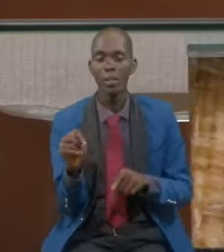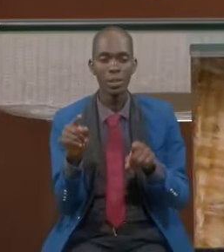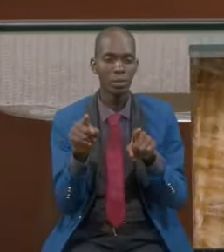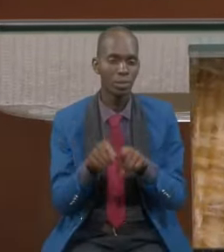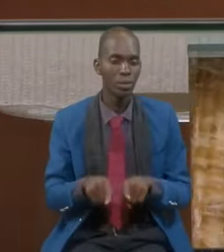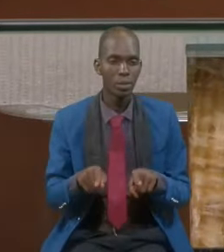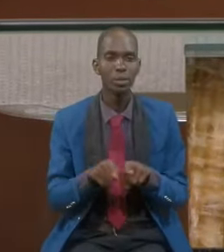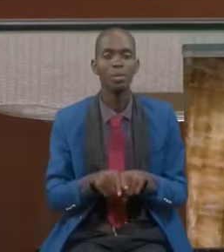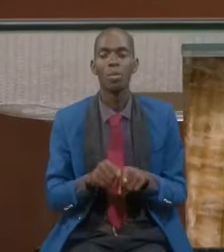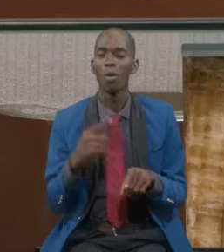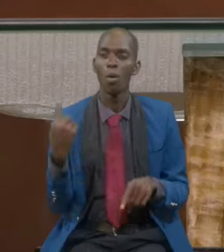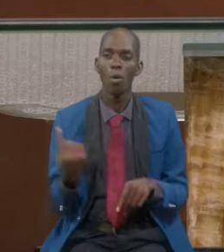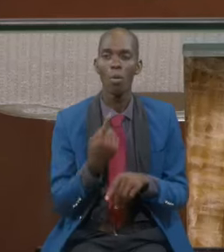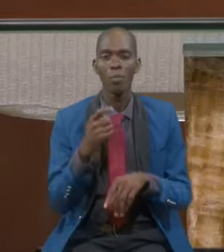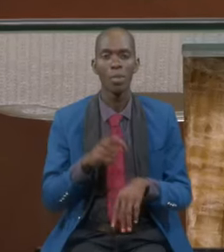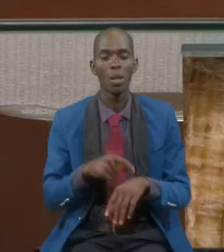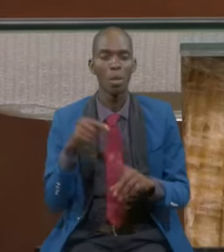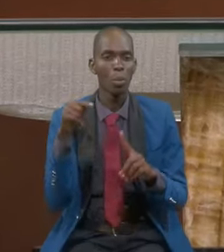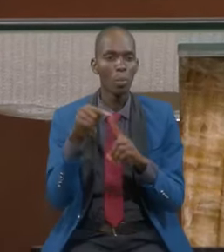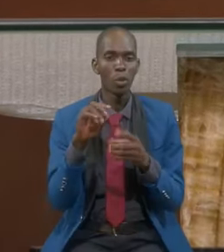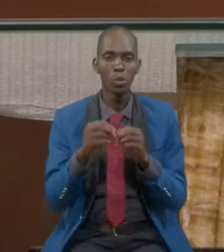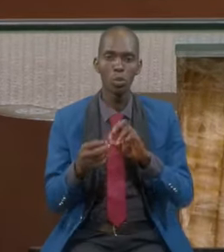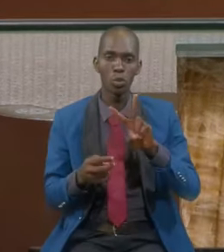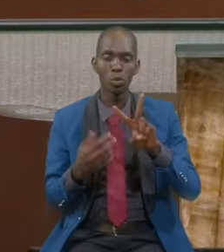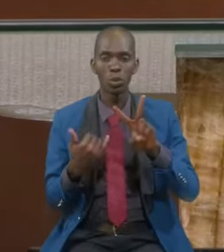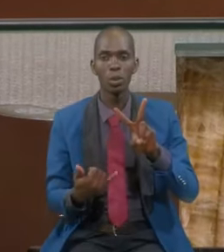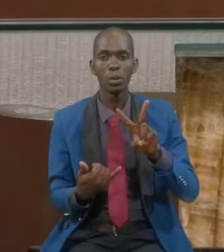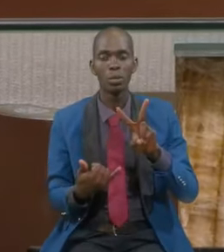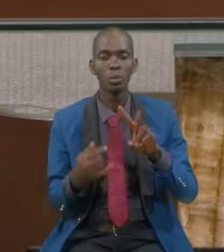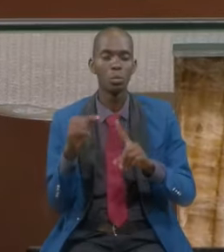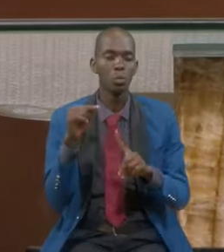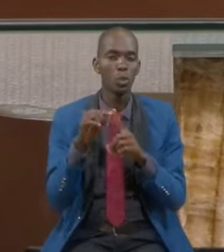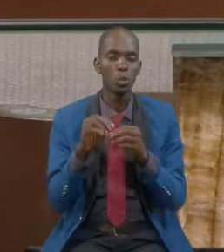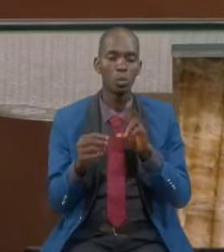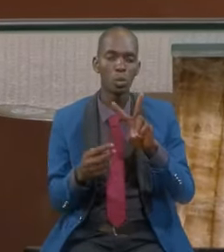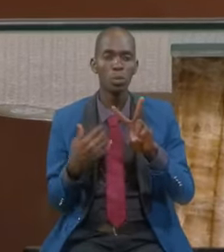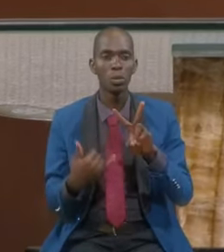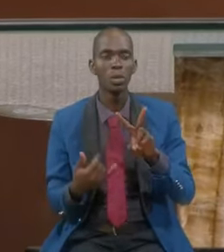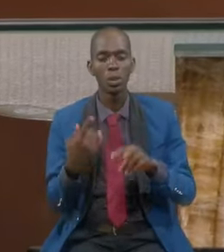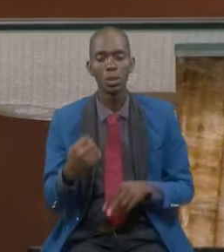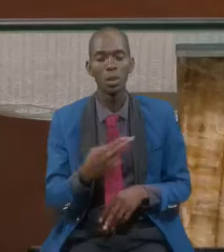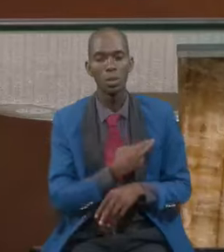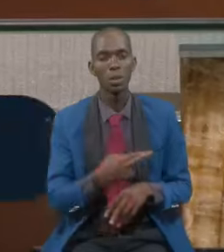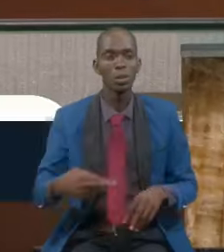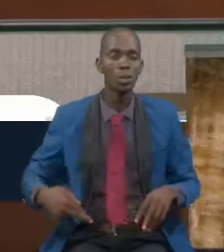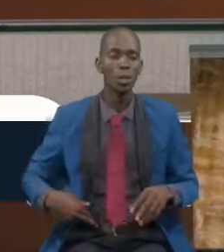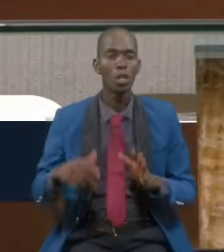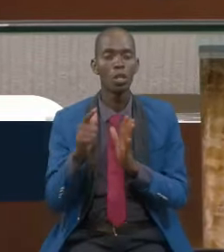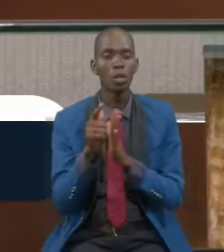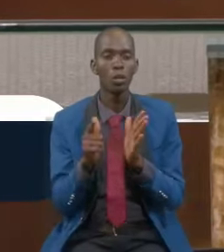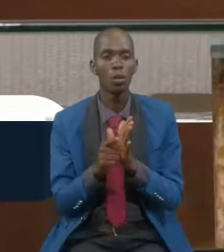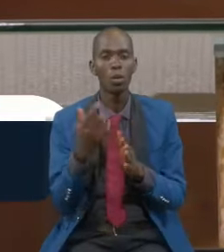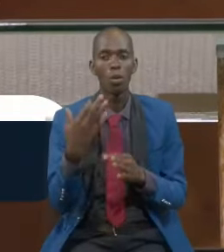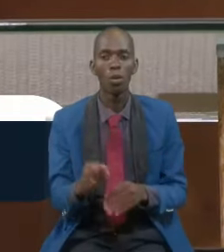The same all the time. Let's come to point number two now. Number two, the royal law of